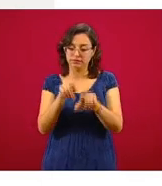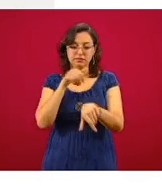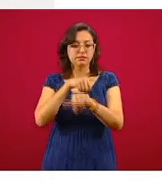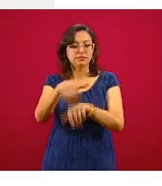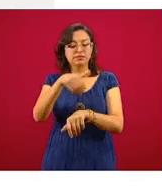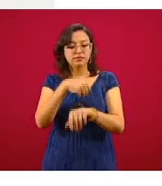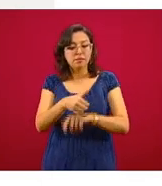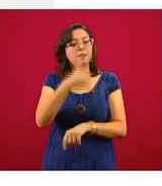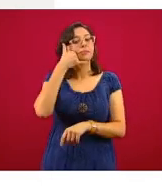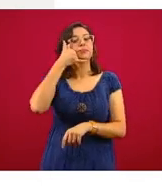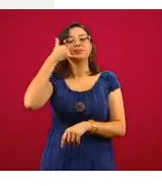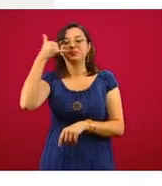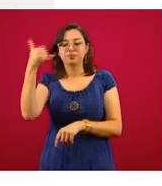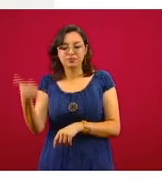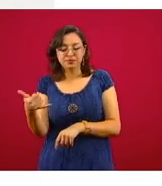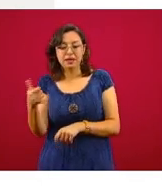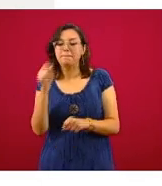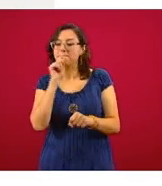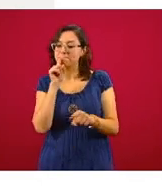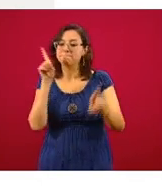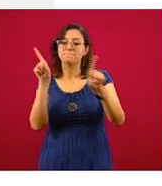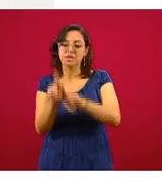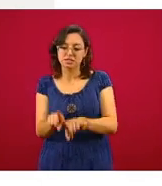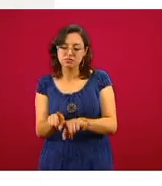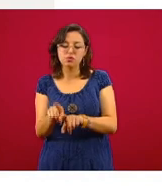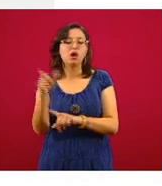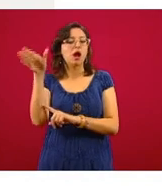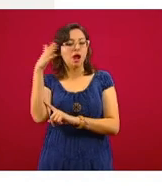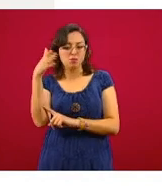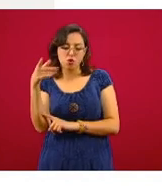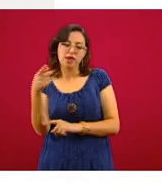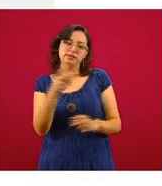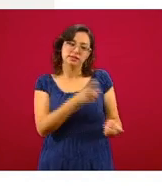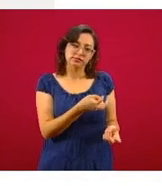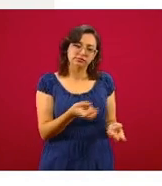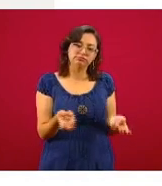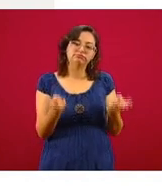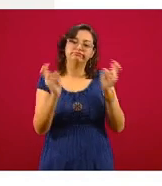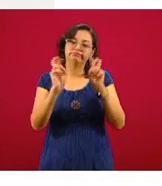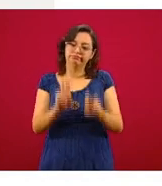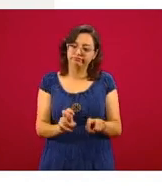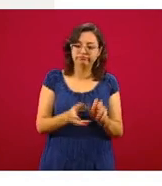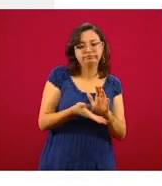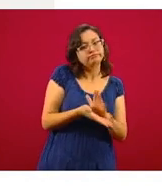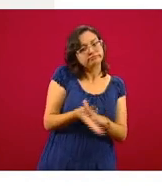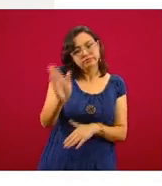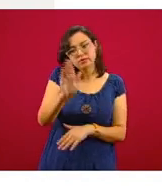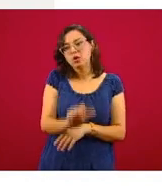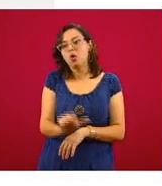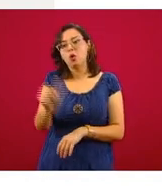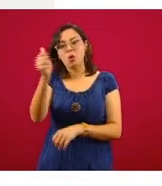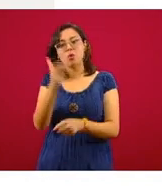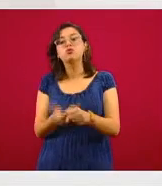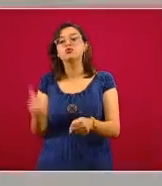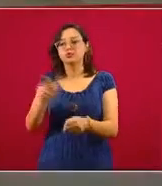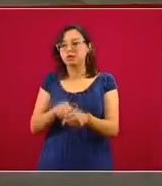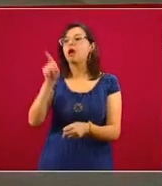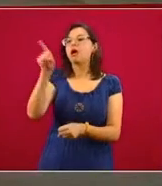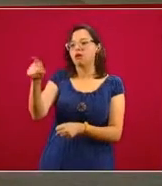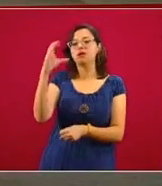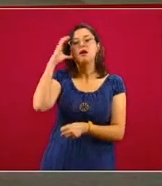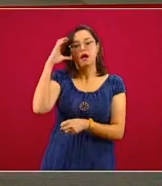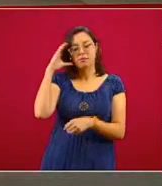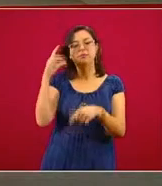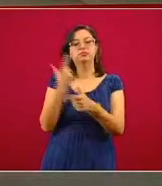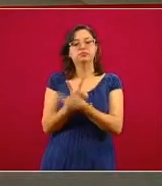numbers and you'll be able to get information. It would be the same scenario. They would send the ambulance to the hospital